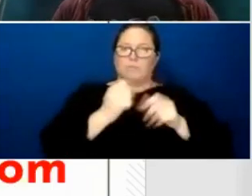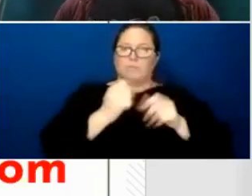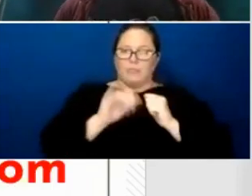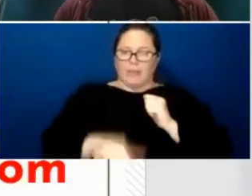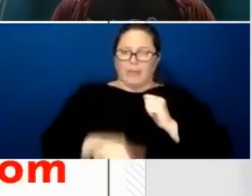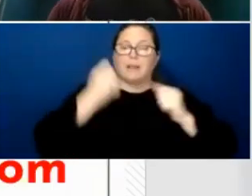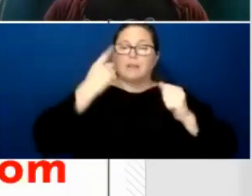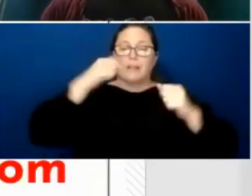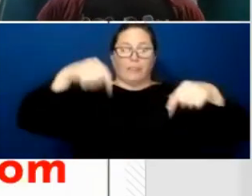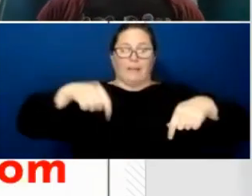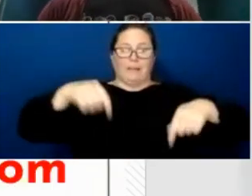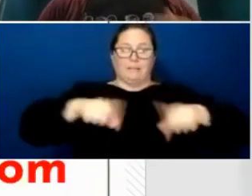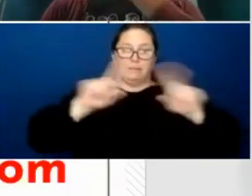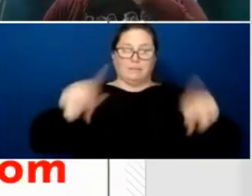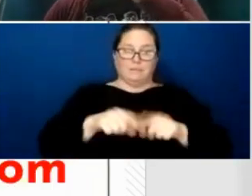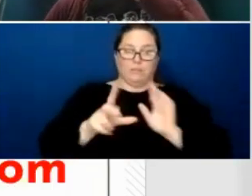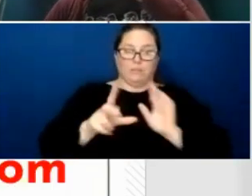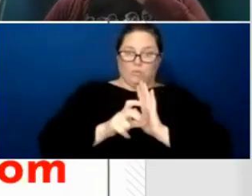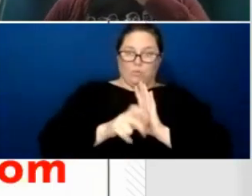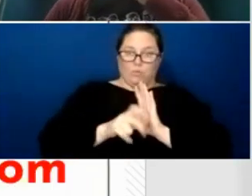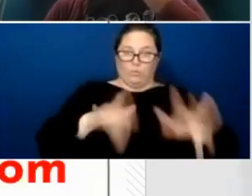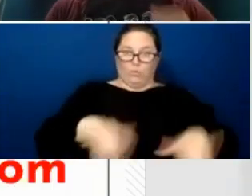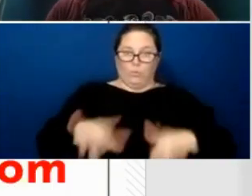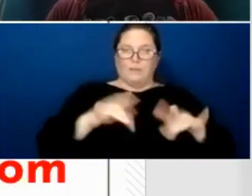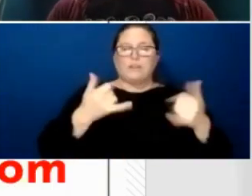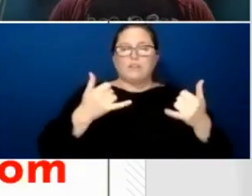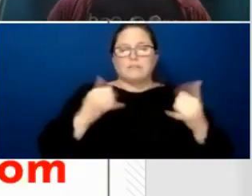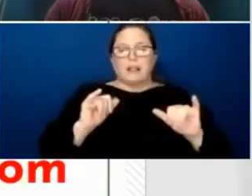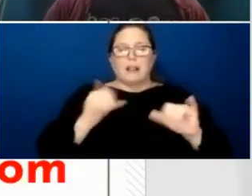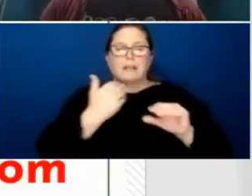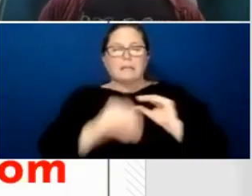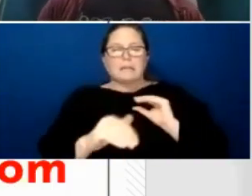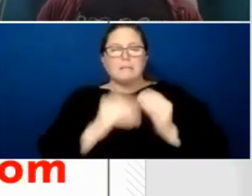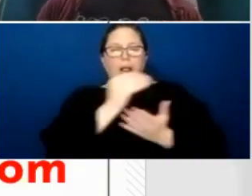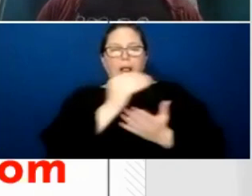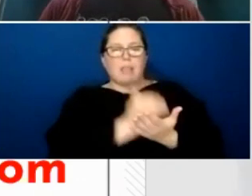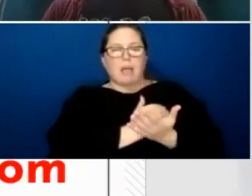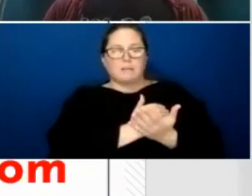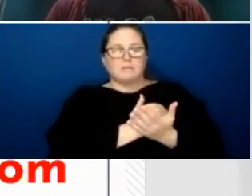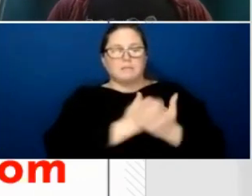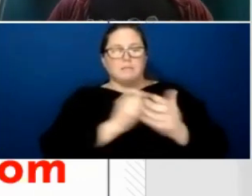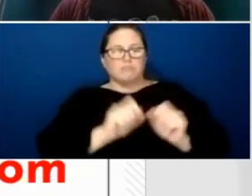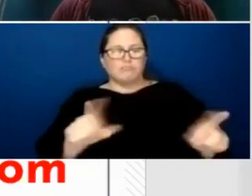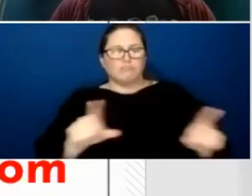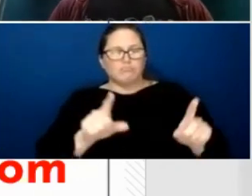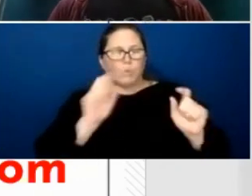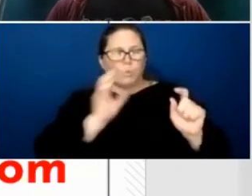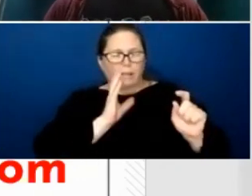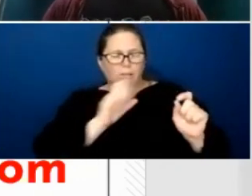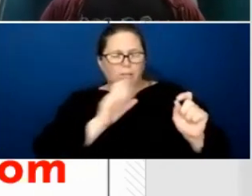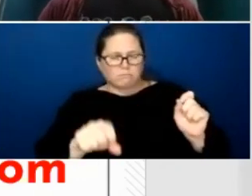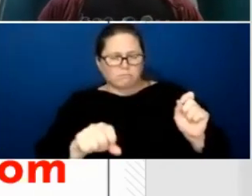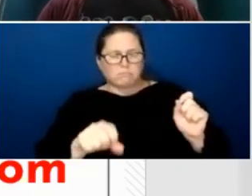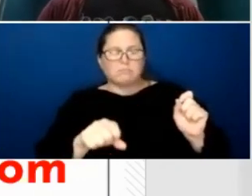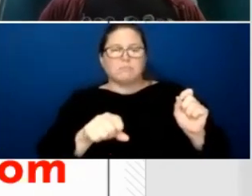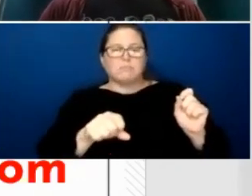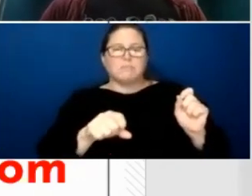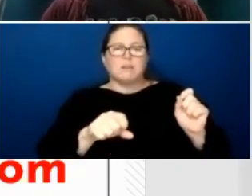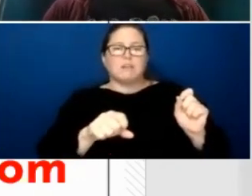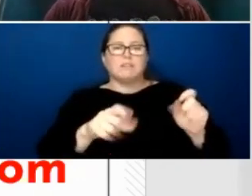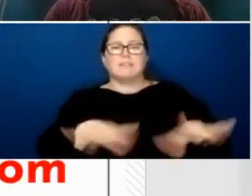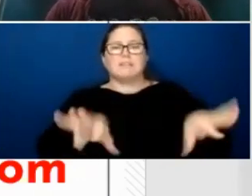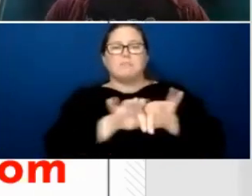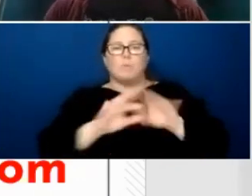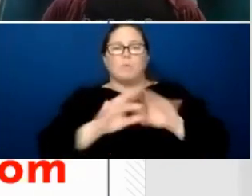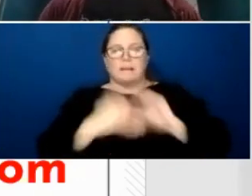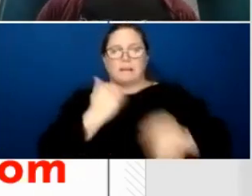recording, you can still have those email lessons. Just send an email to the email address on screen with the subject line Rubin email worksheets, and we'll get it to